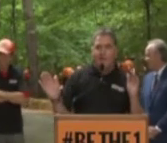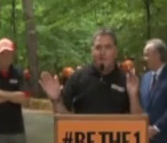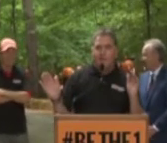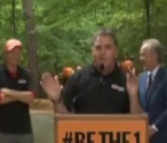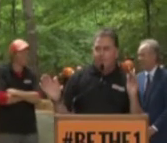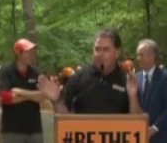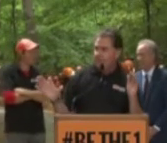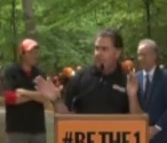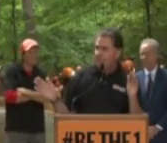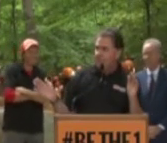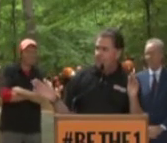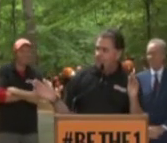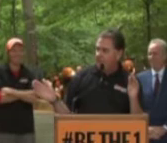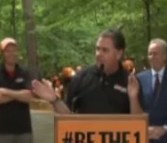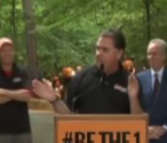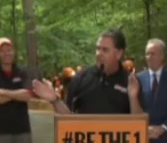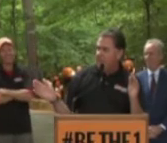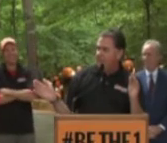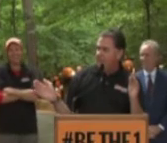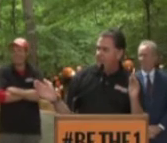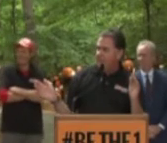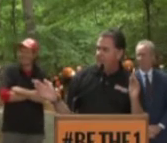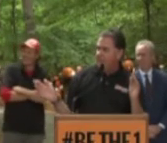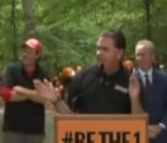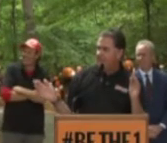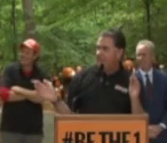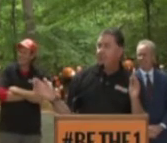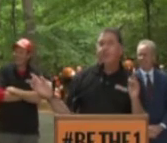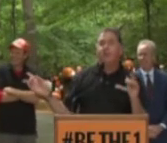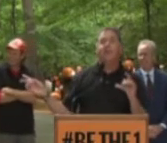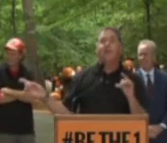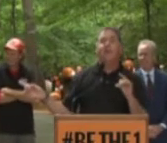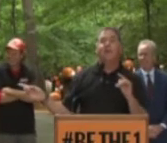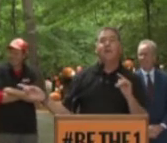I'll do it. Well, come on, Robert.